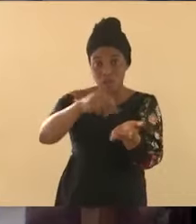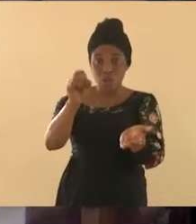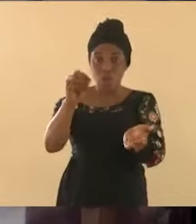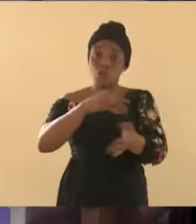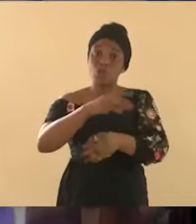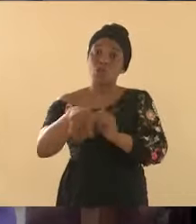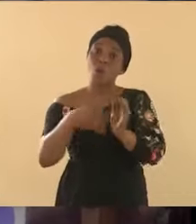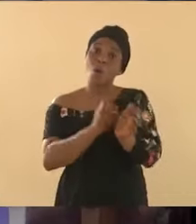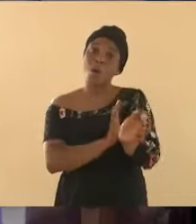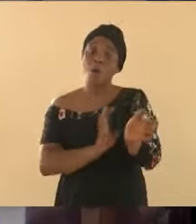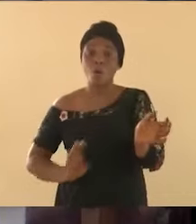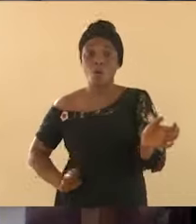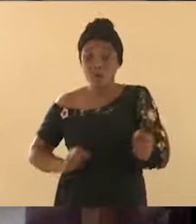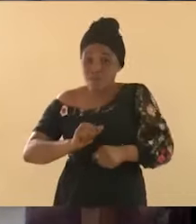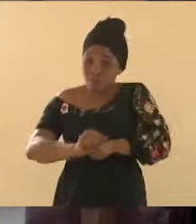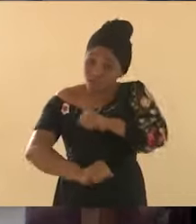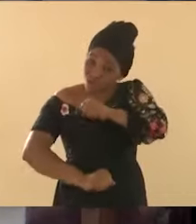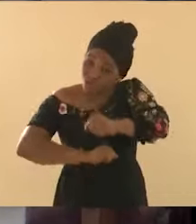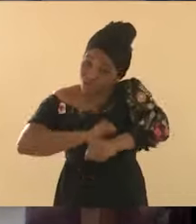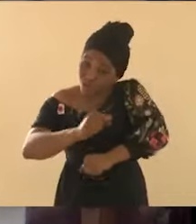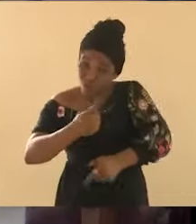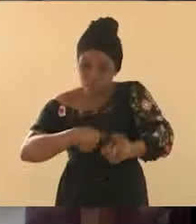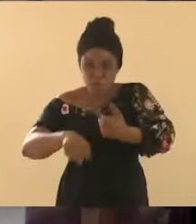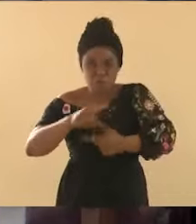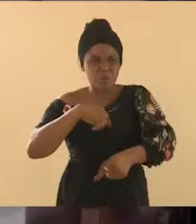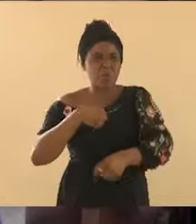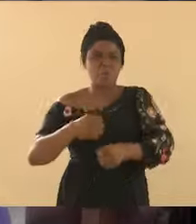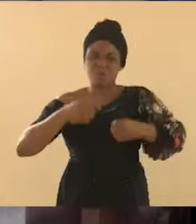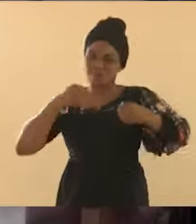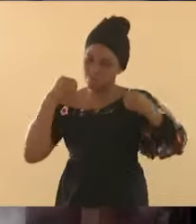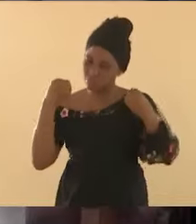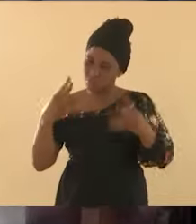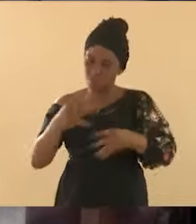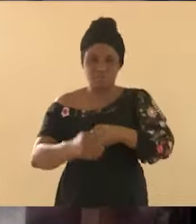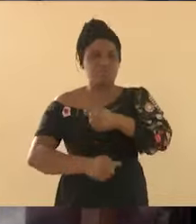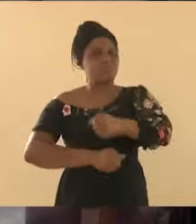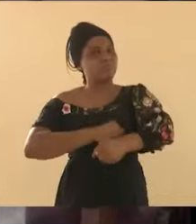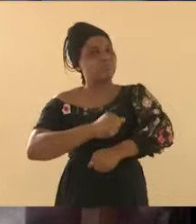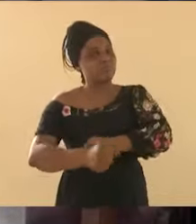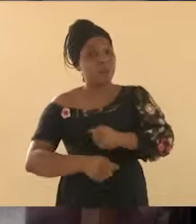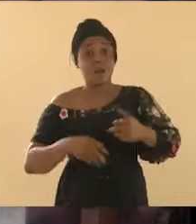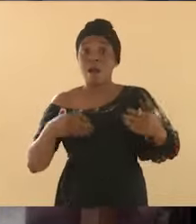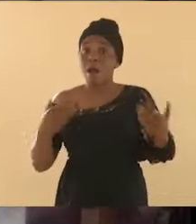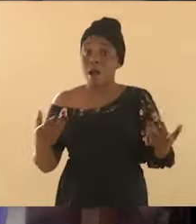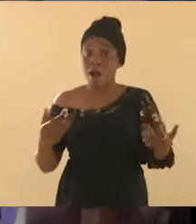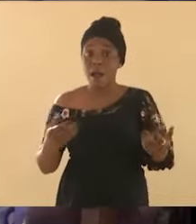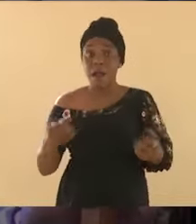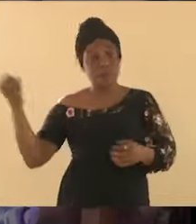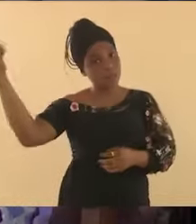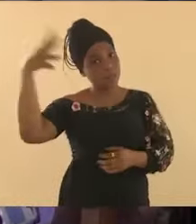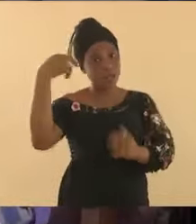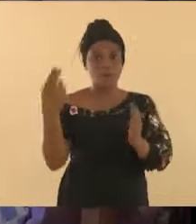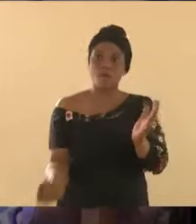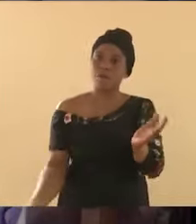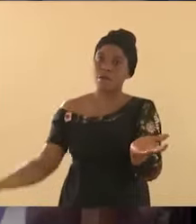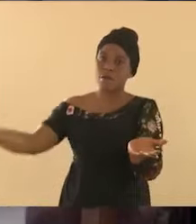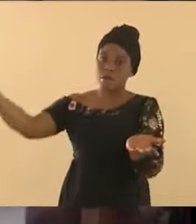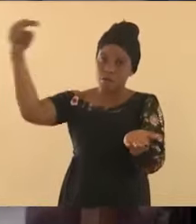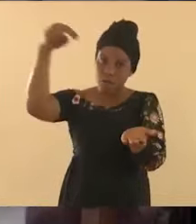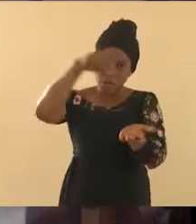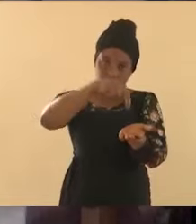resurrection. So, all Christian suffering becomes sufferable. Aha. And it is in the light